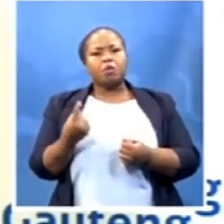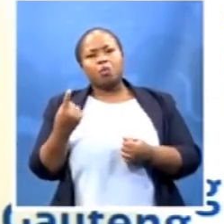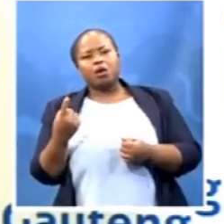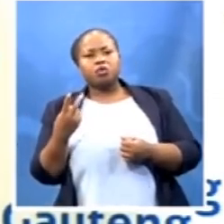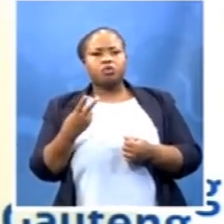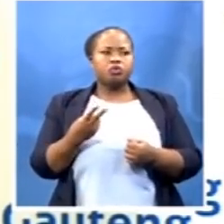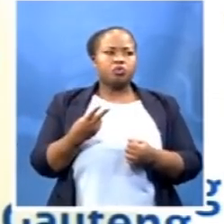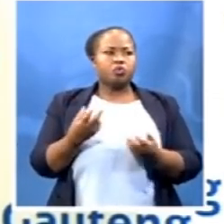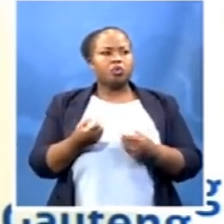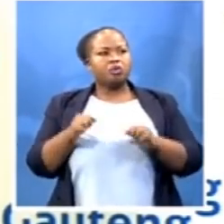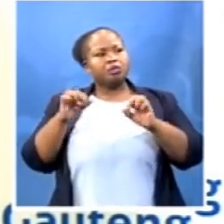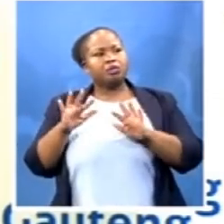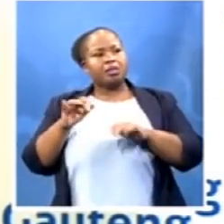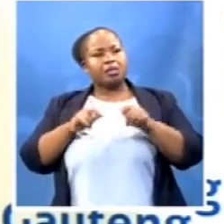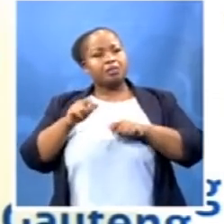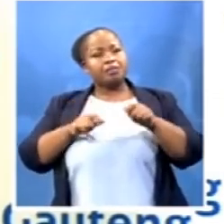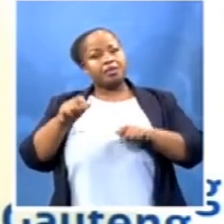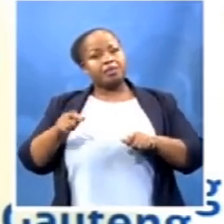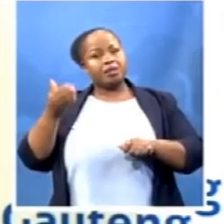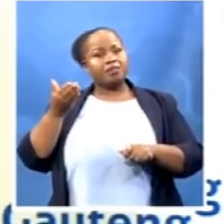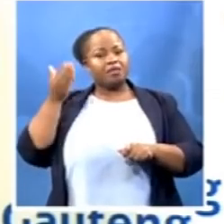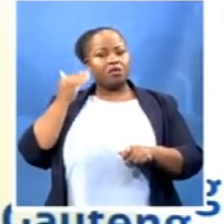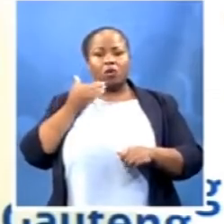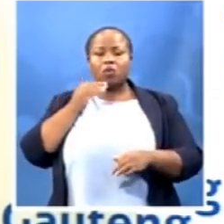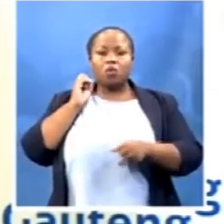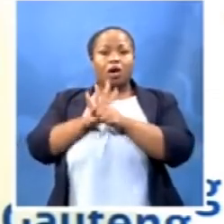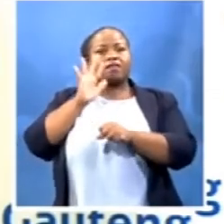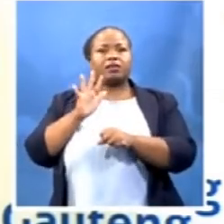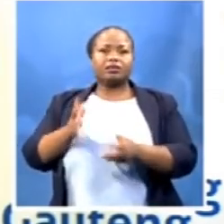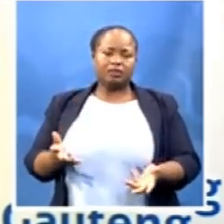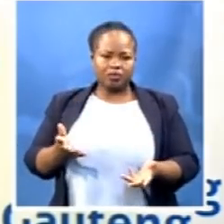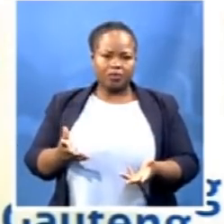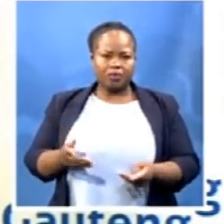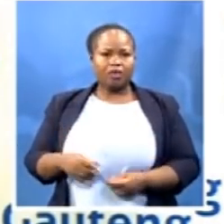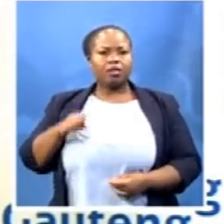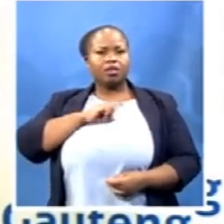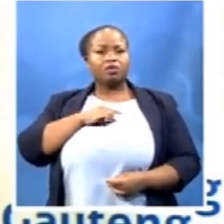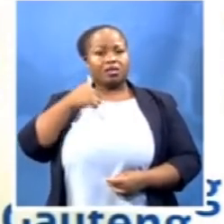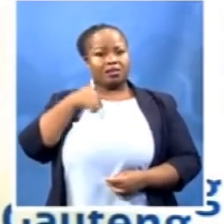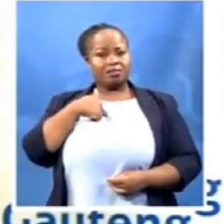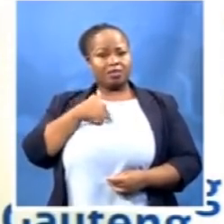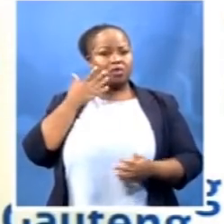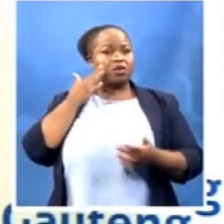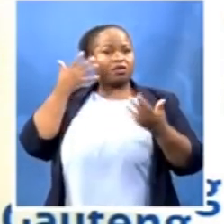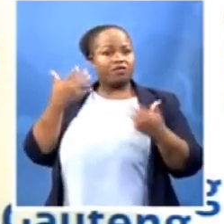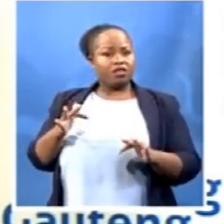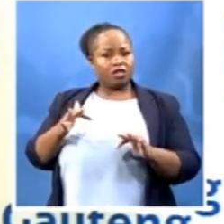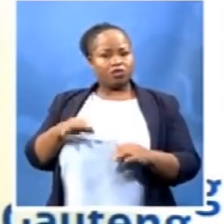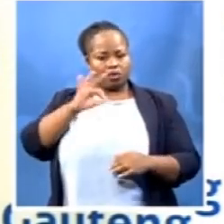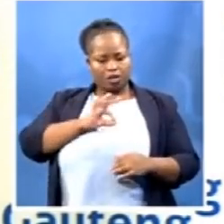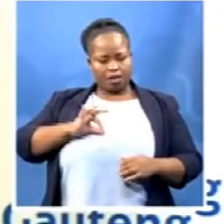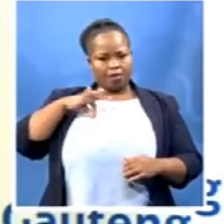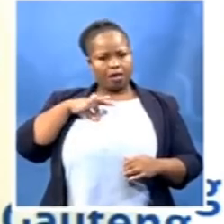been genuinely affected. That's why after speaking to the mayor on Saturday, I said, let's go visit that place